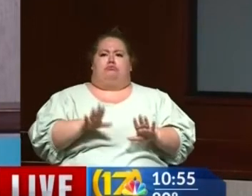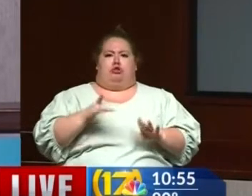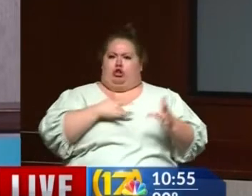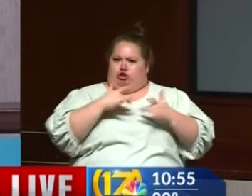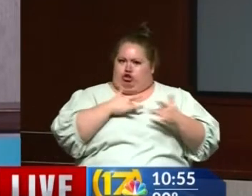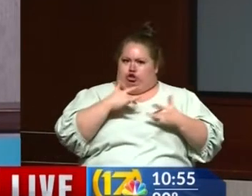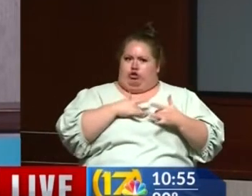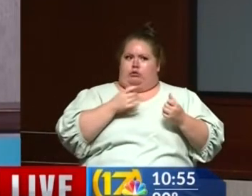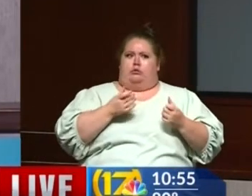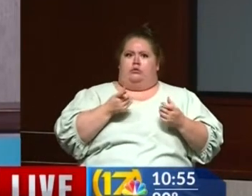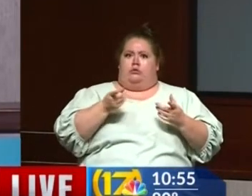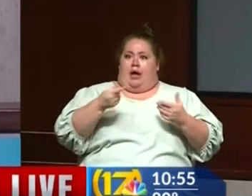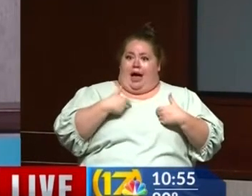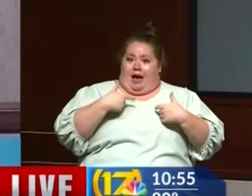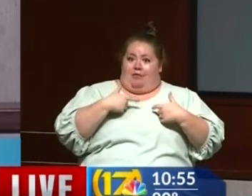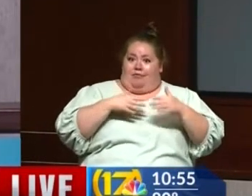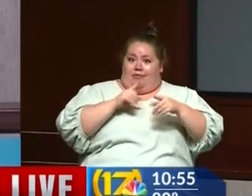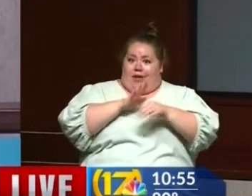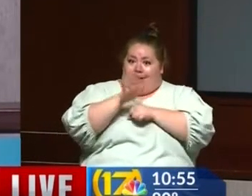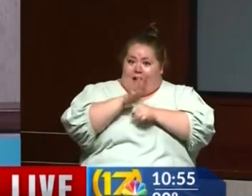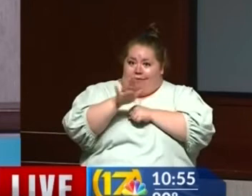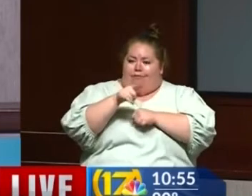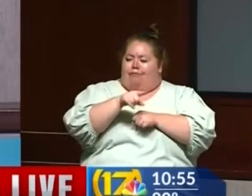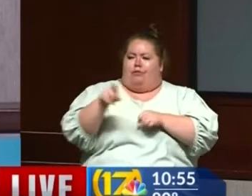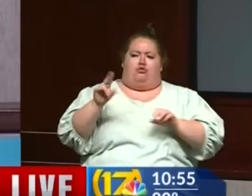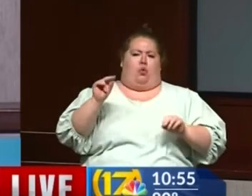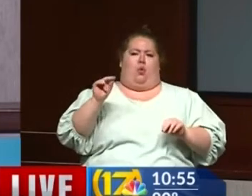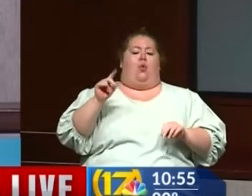The concern is getting people out to get tested.